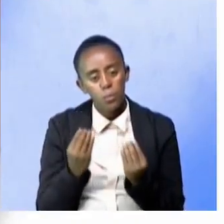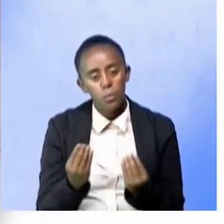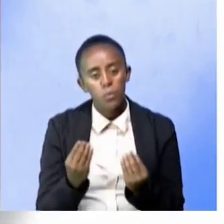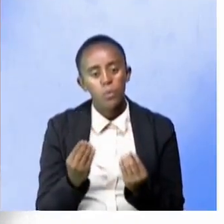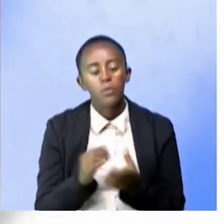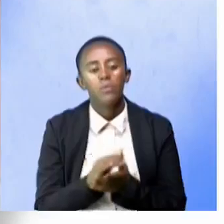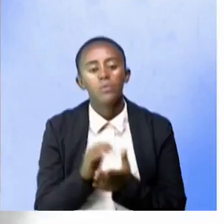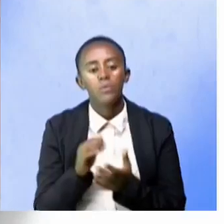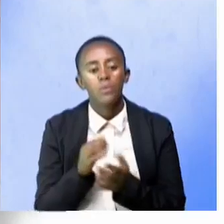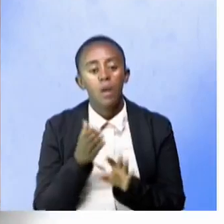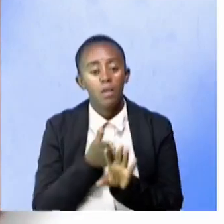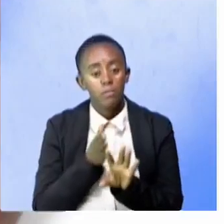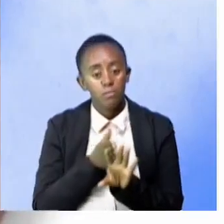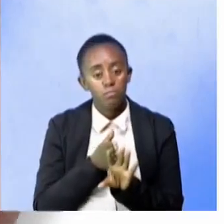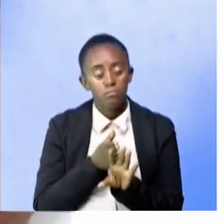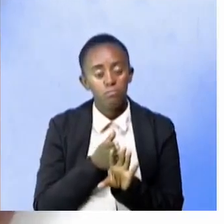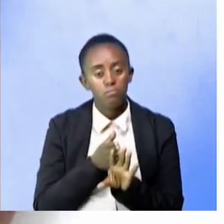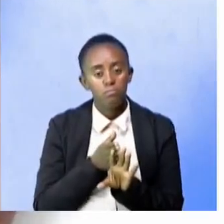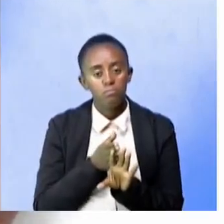at